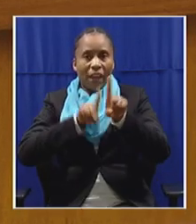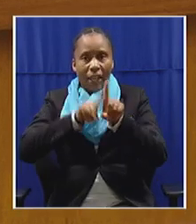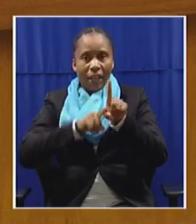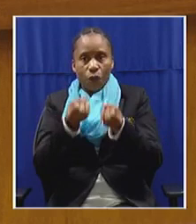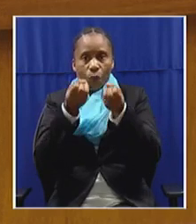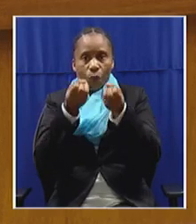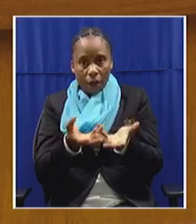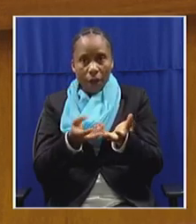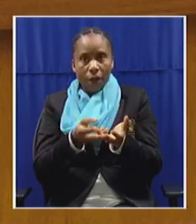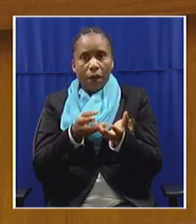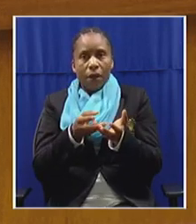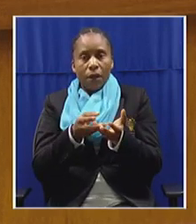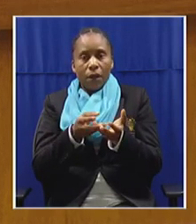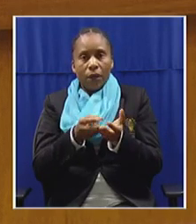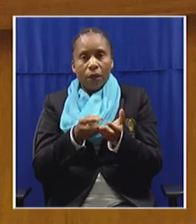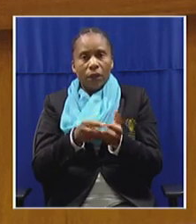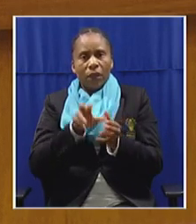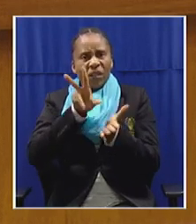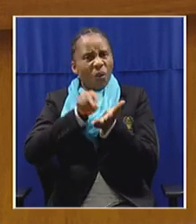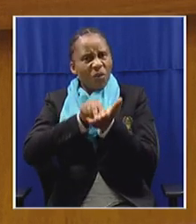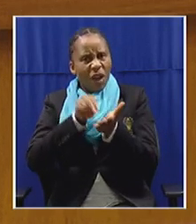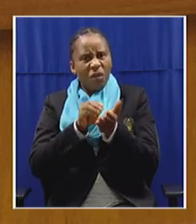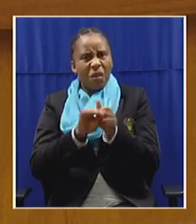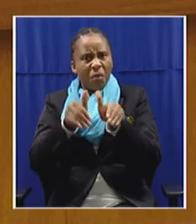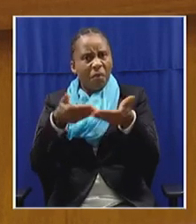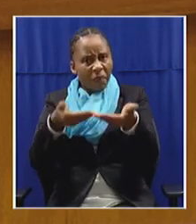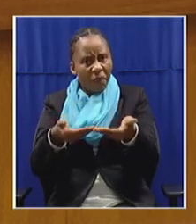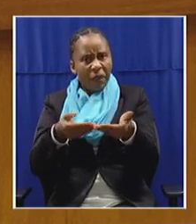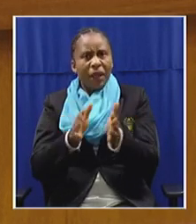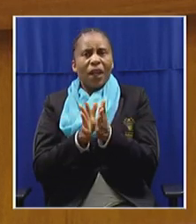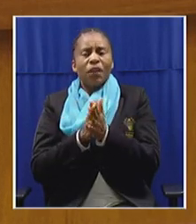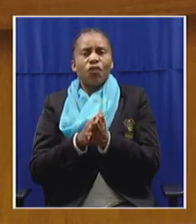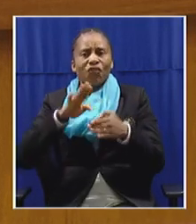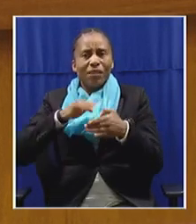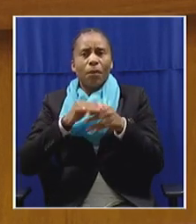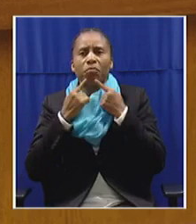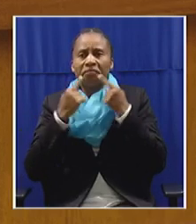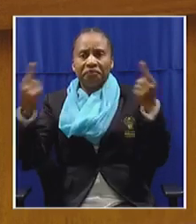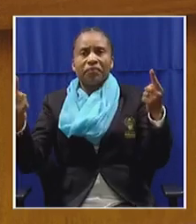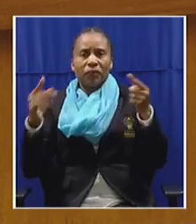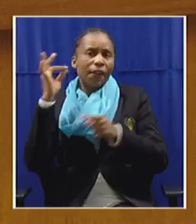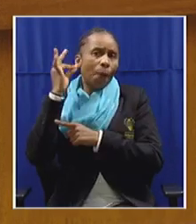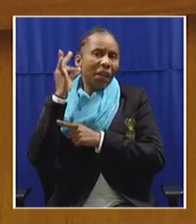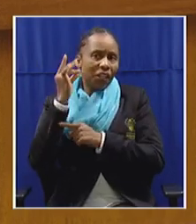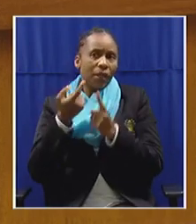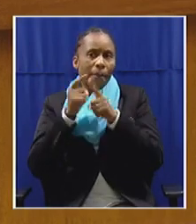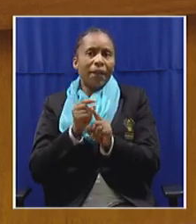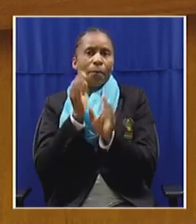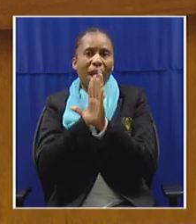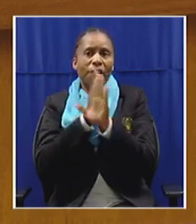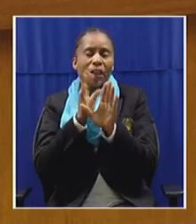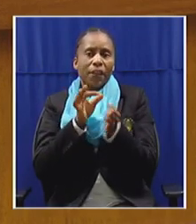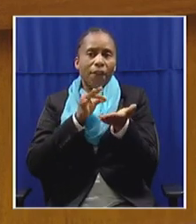the recordal preservations and reasonable disclosure of information on the private funding of